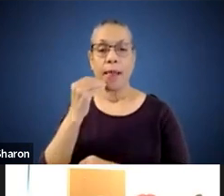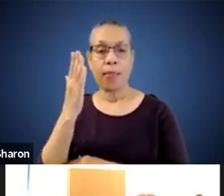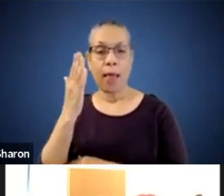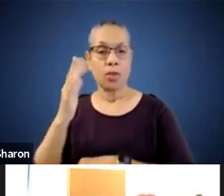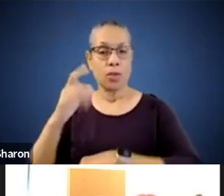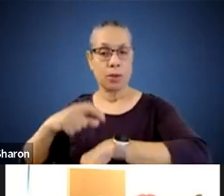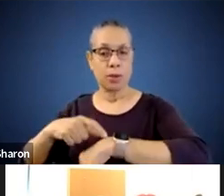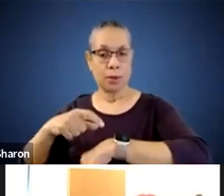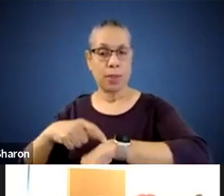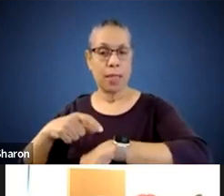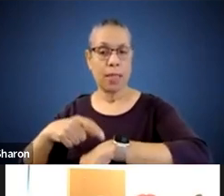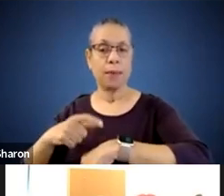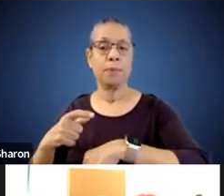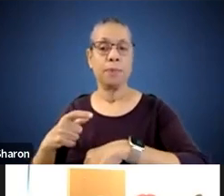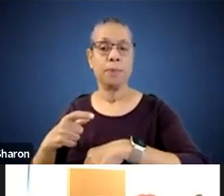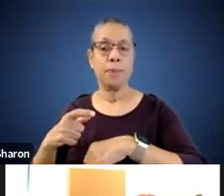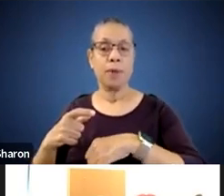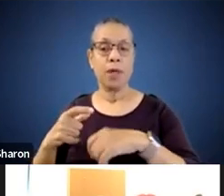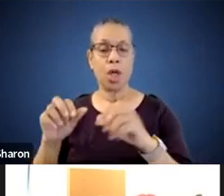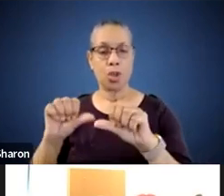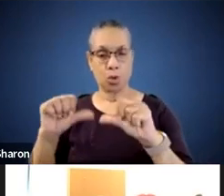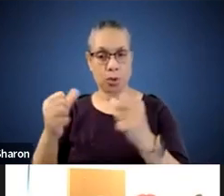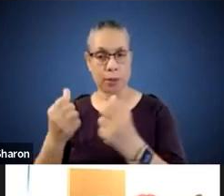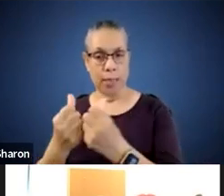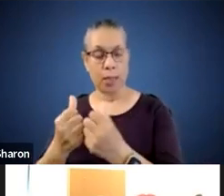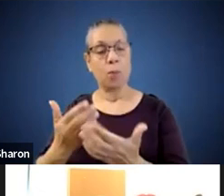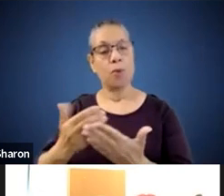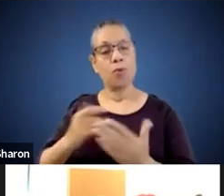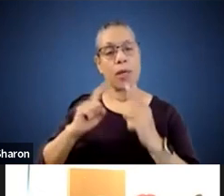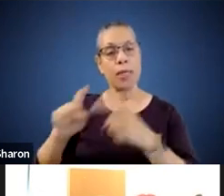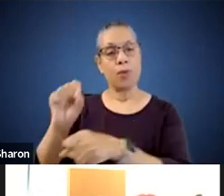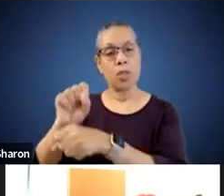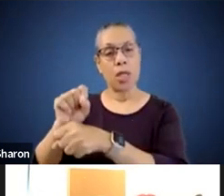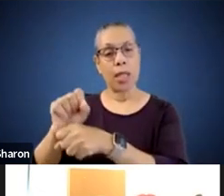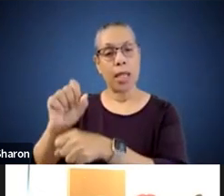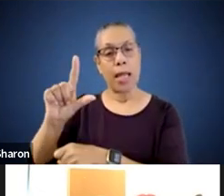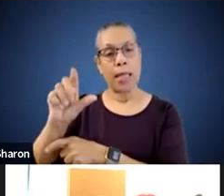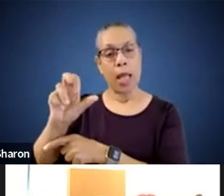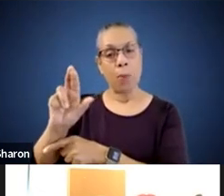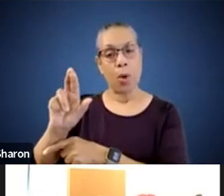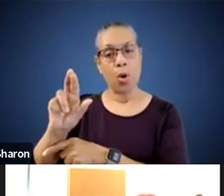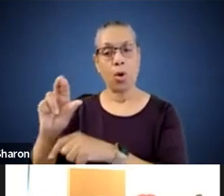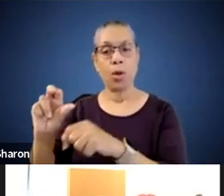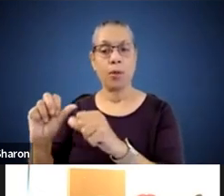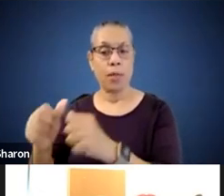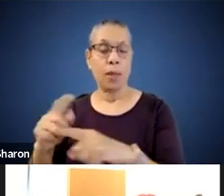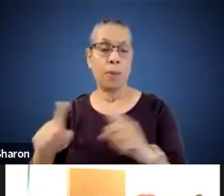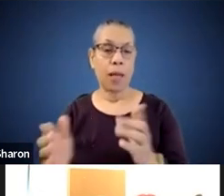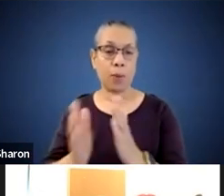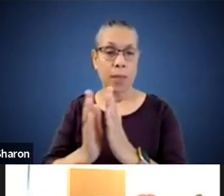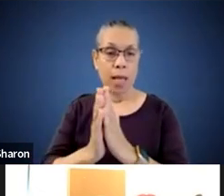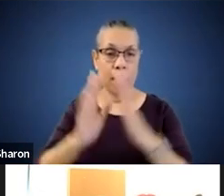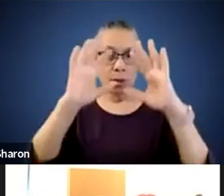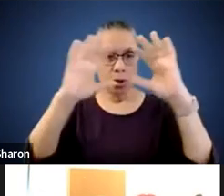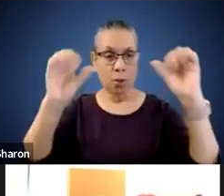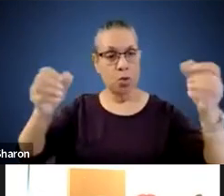monitors Association before I turn it over to Labor Relations director Jeremiah Hassan I want to invite the superintendent to give